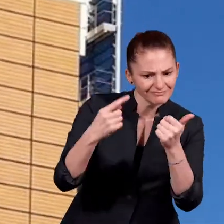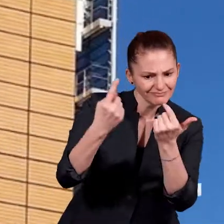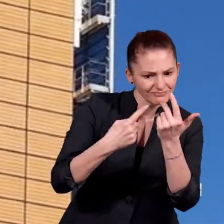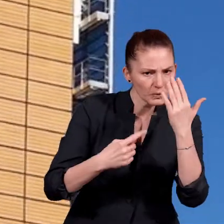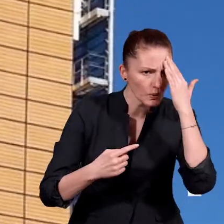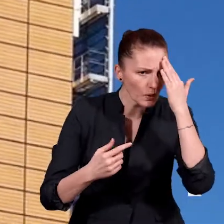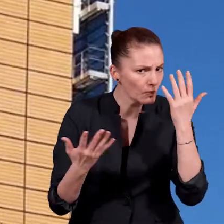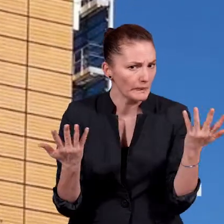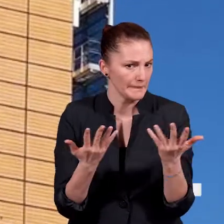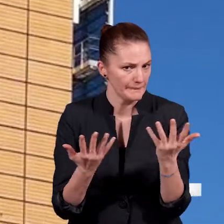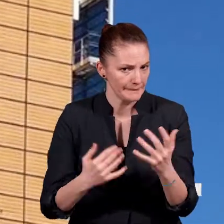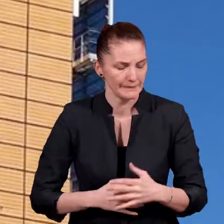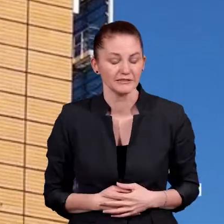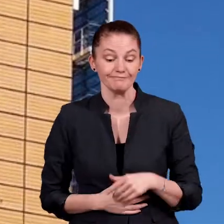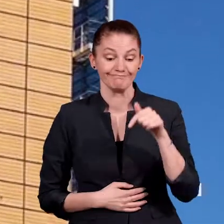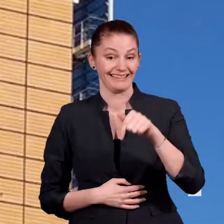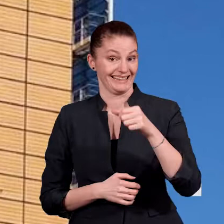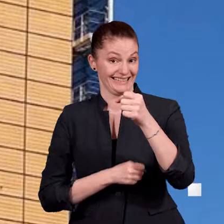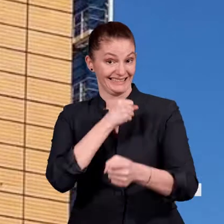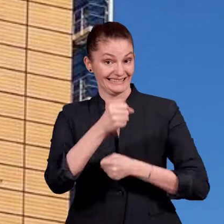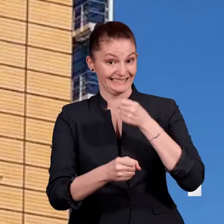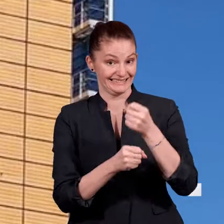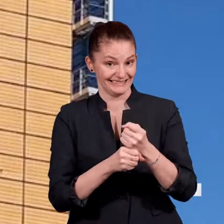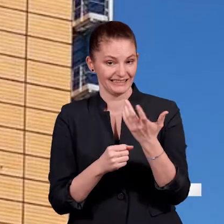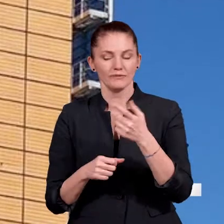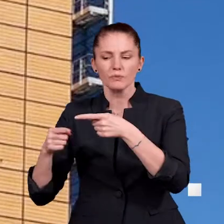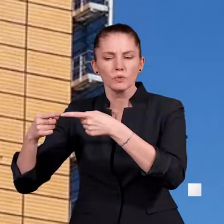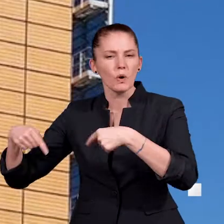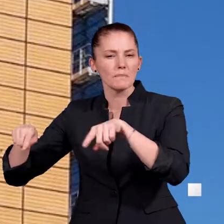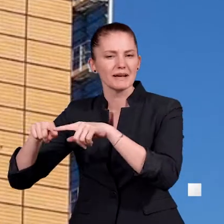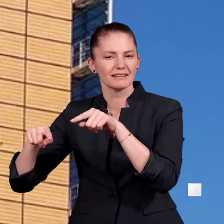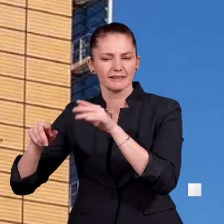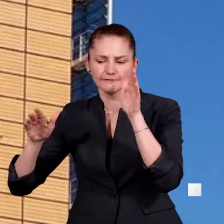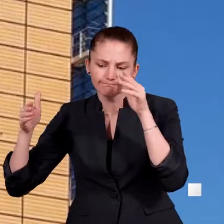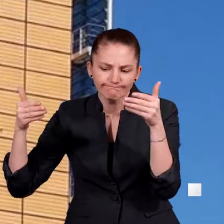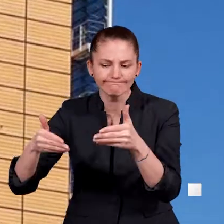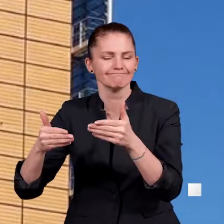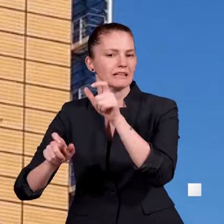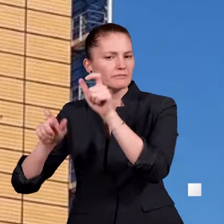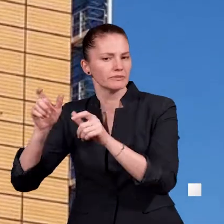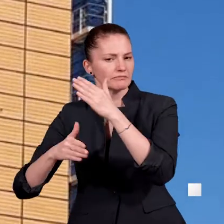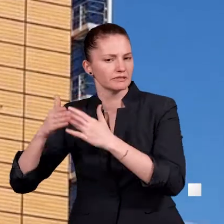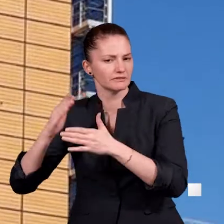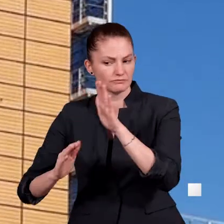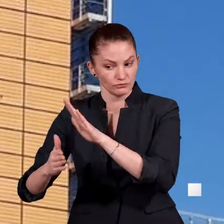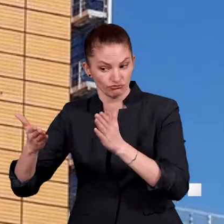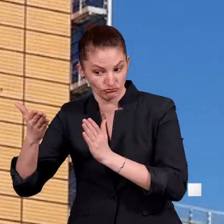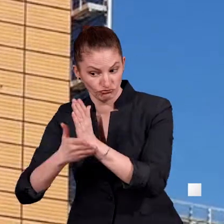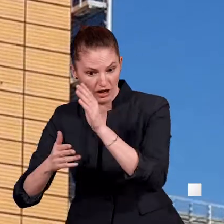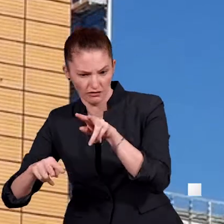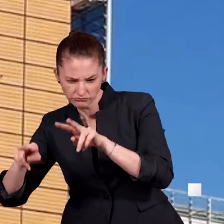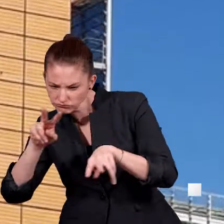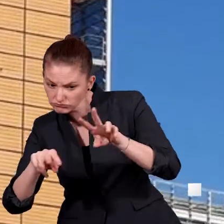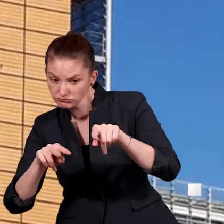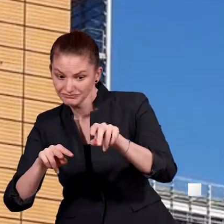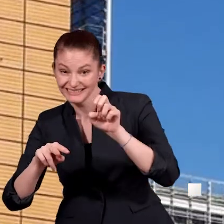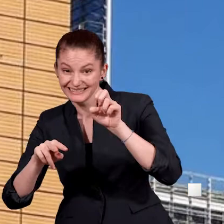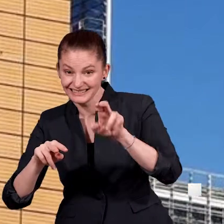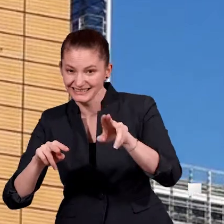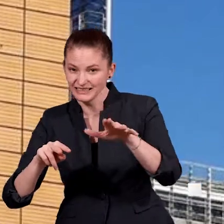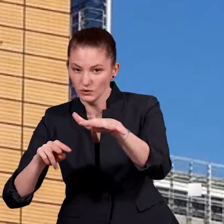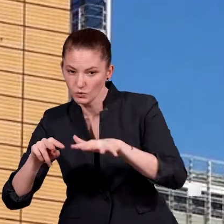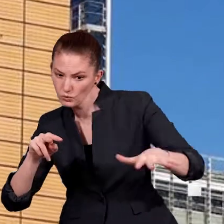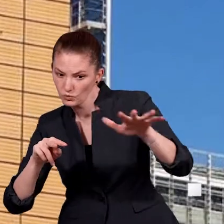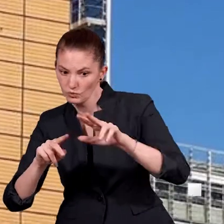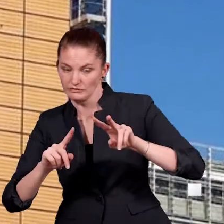the European Union? This year, the European Union is undergoing its second review by the Committee on